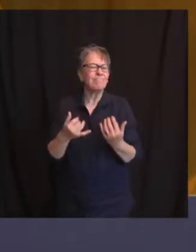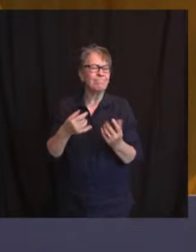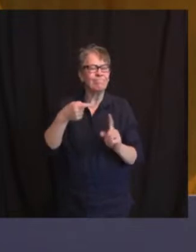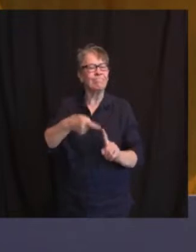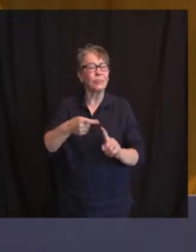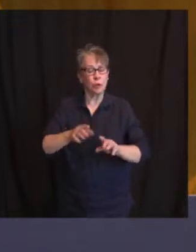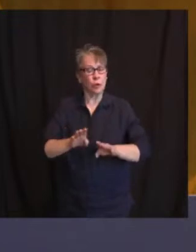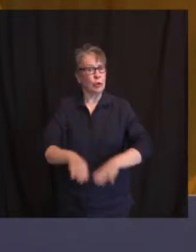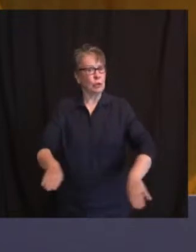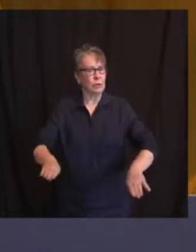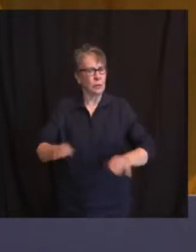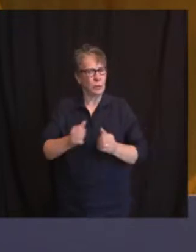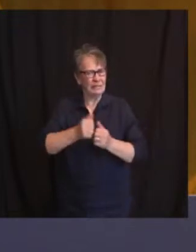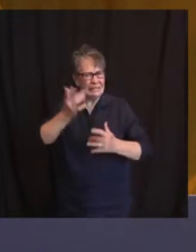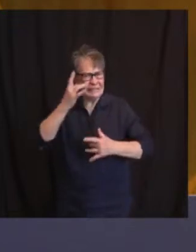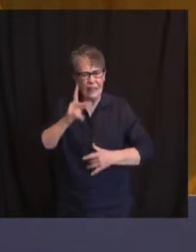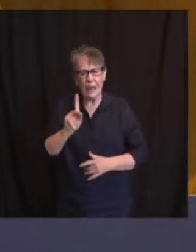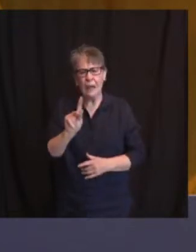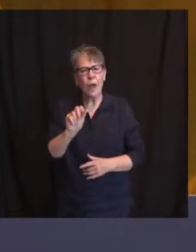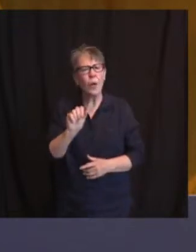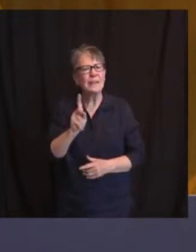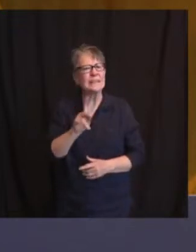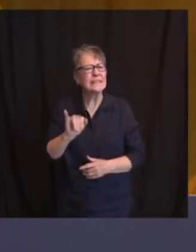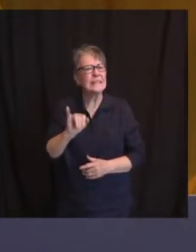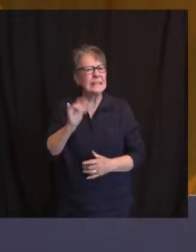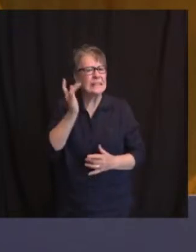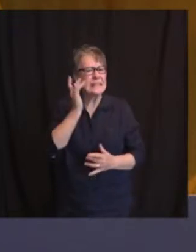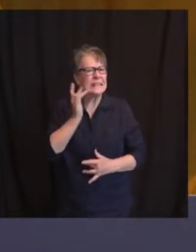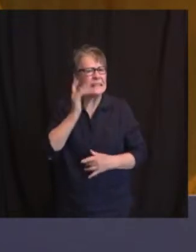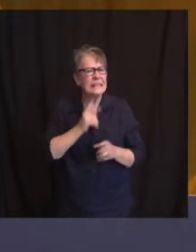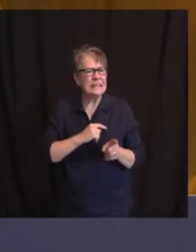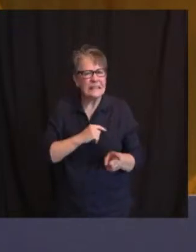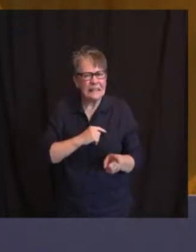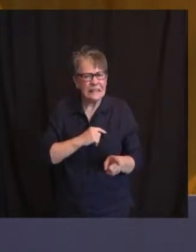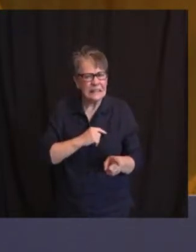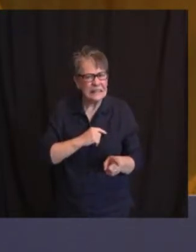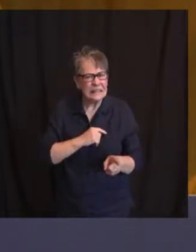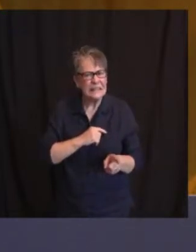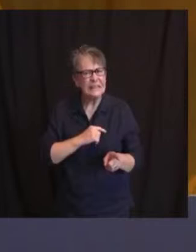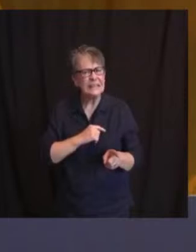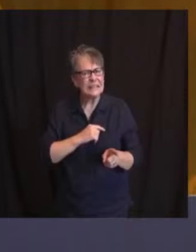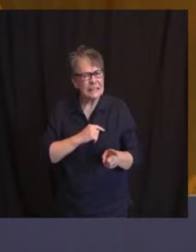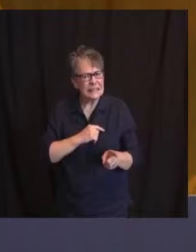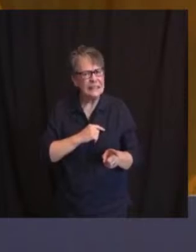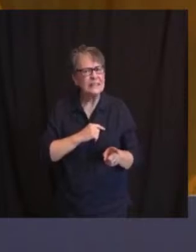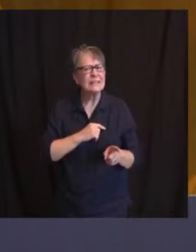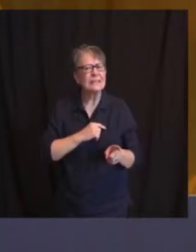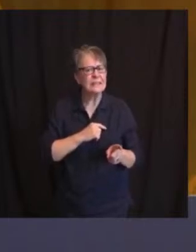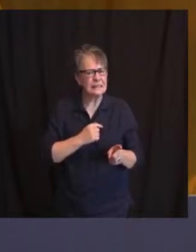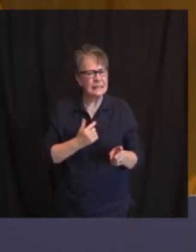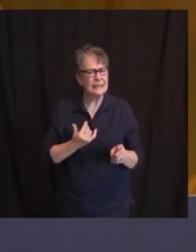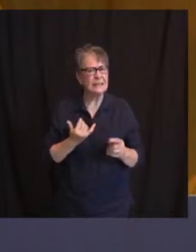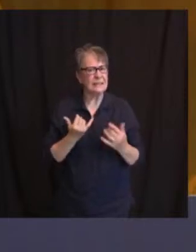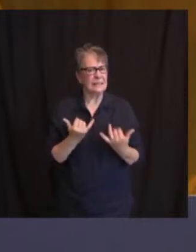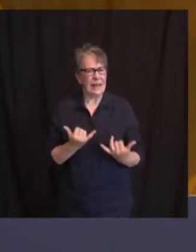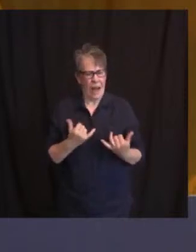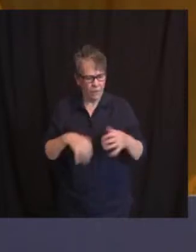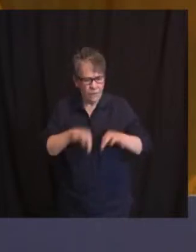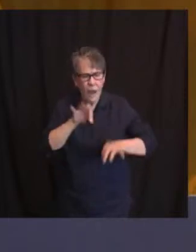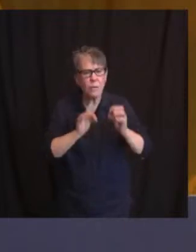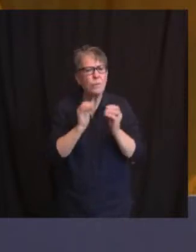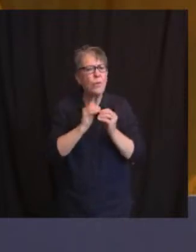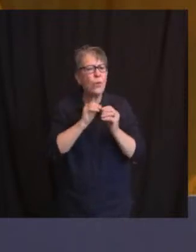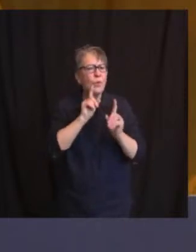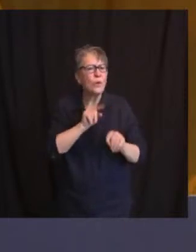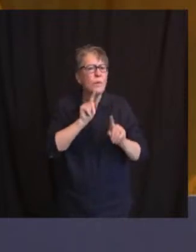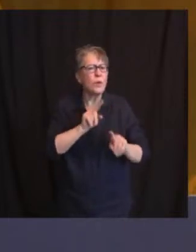that's a total of 18 children under the age of 18 years of age, between 3 years and 18,